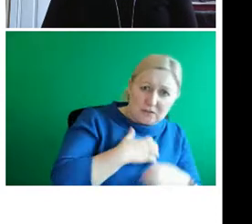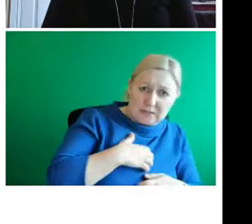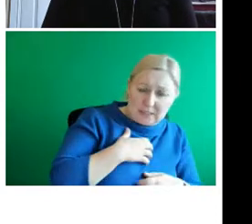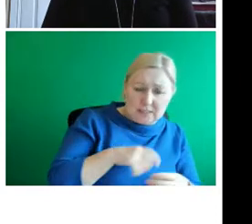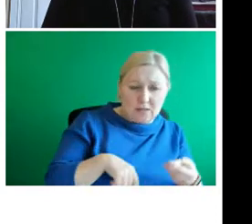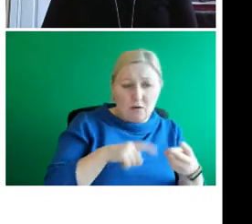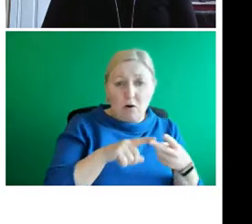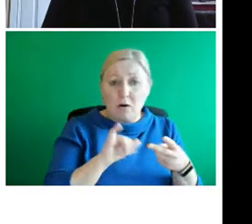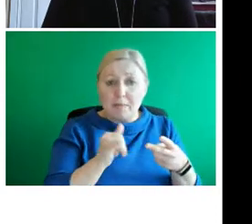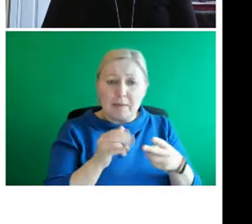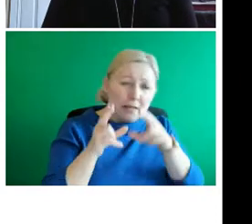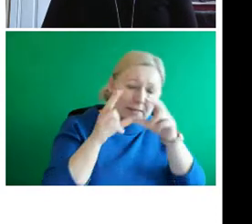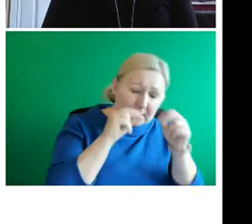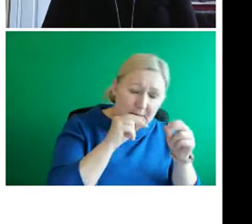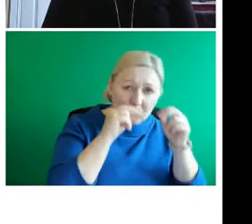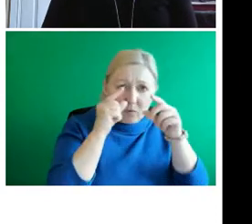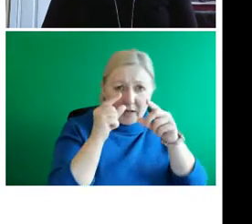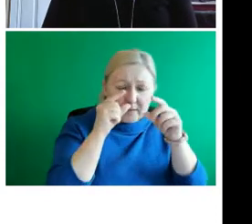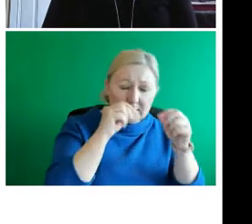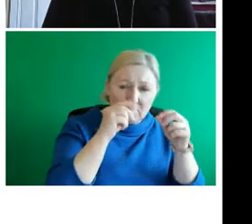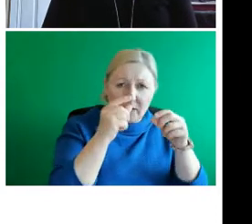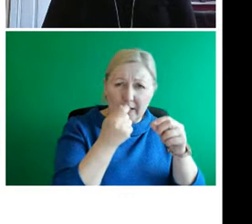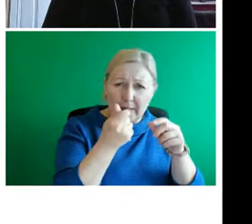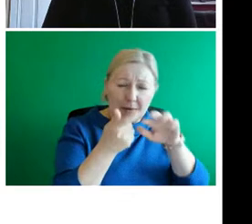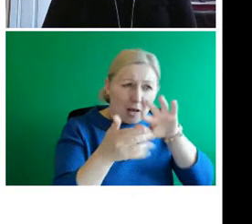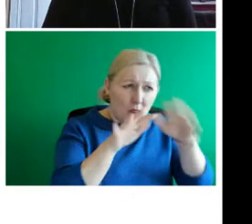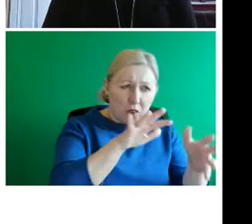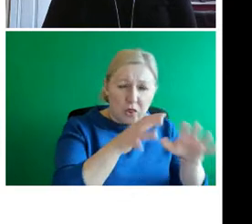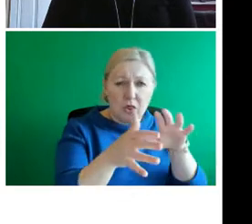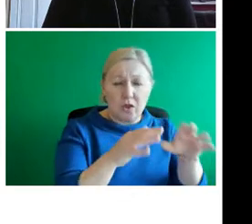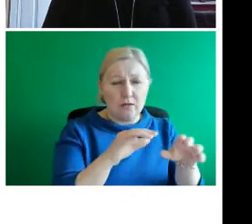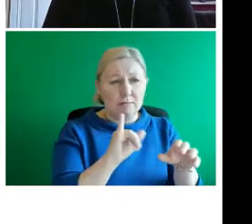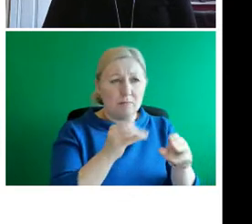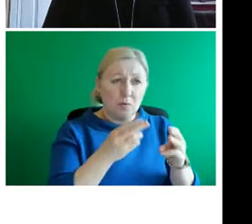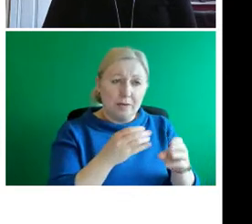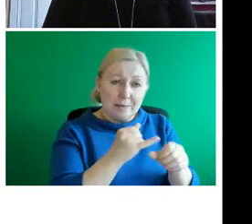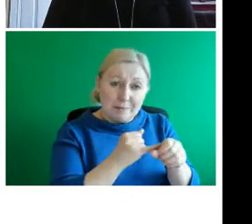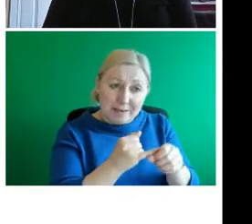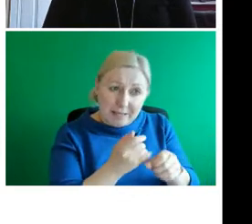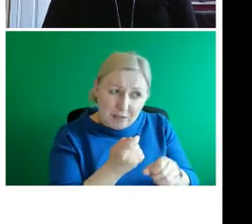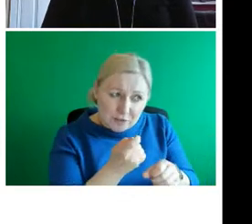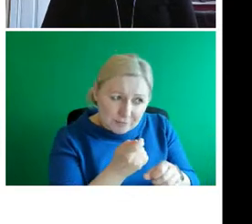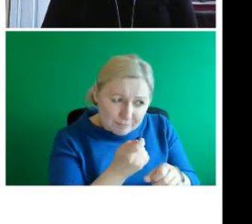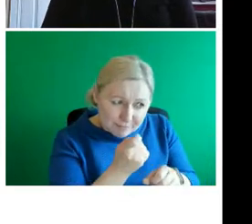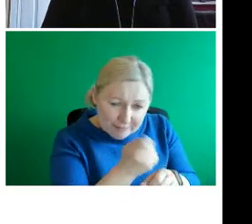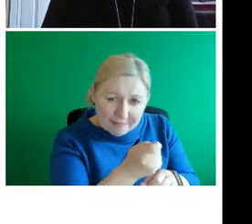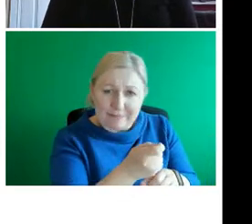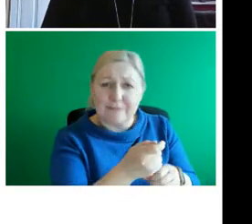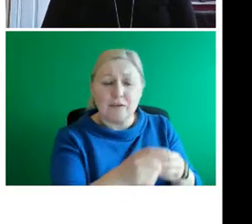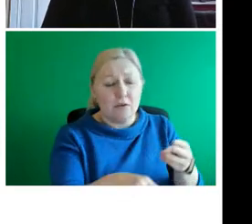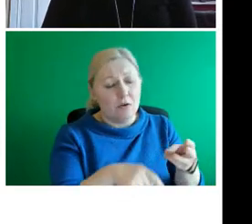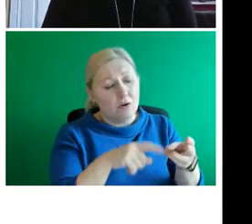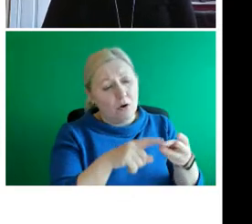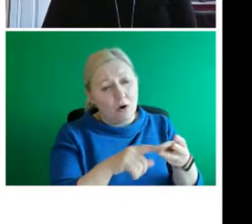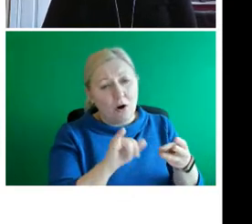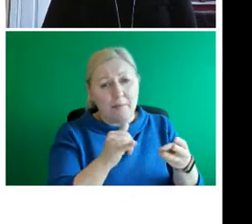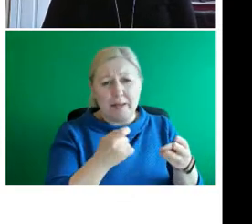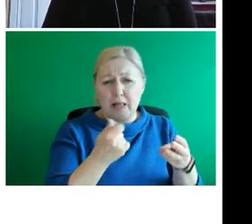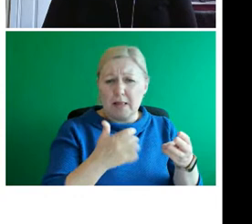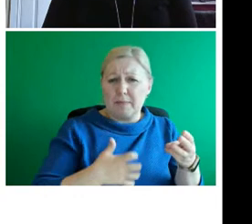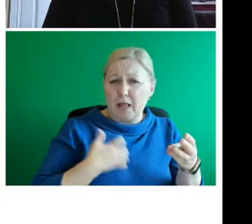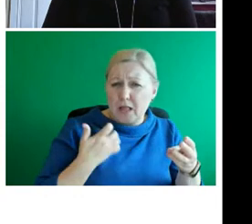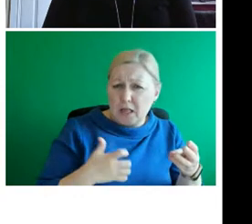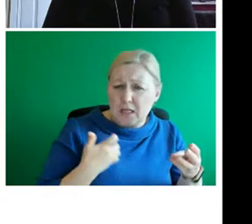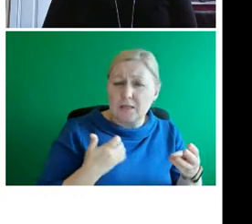cycle. And sometimes then it's helping to treat some of the aggression or agitation. Now, we would prescribe what we call